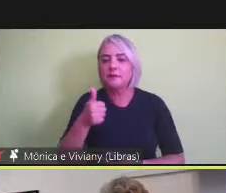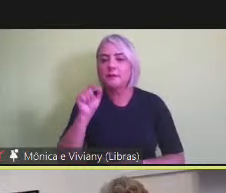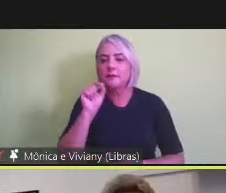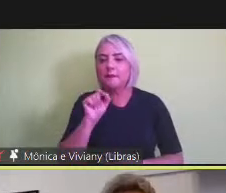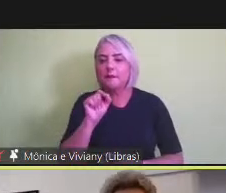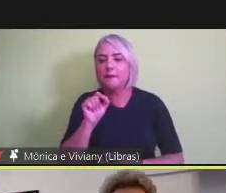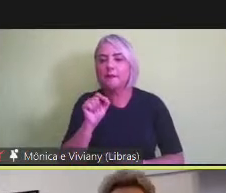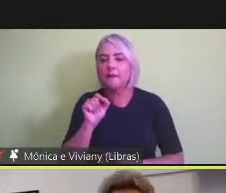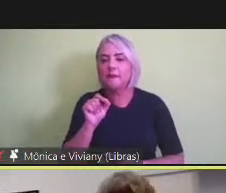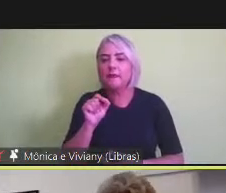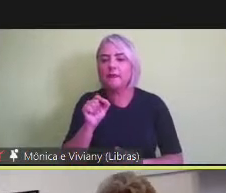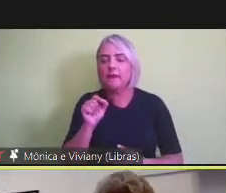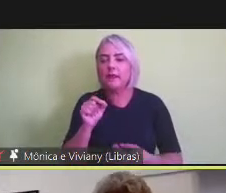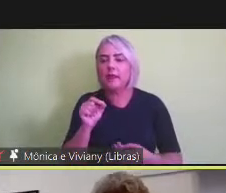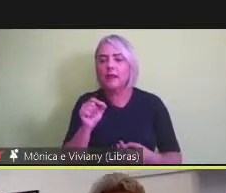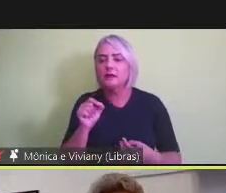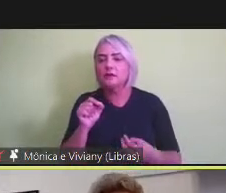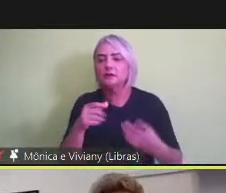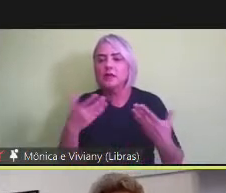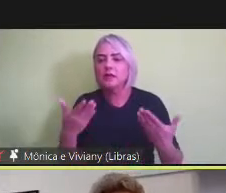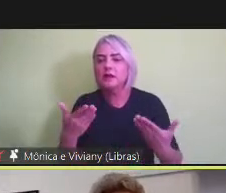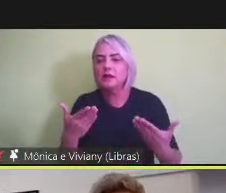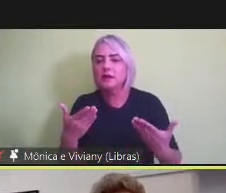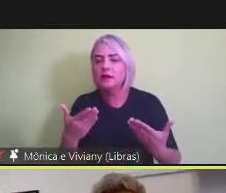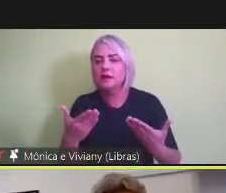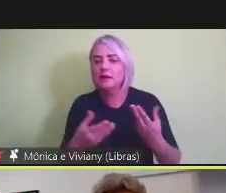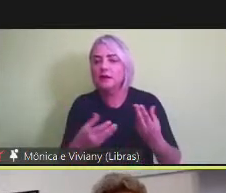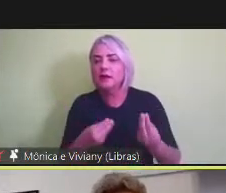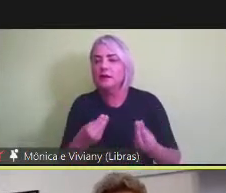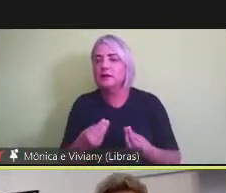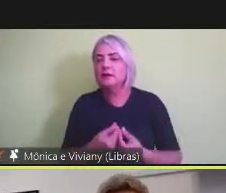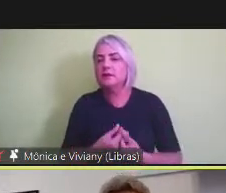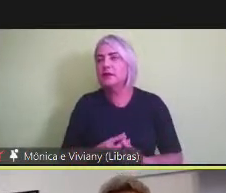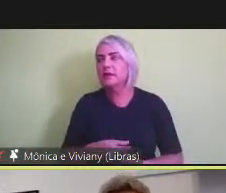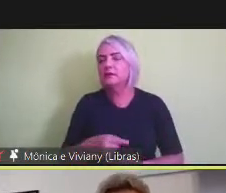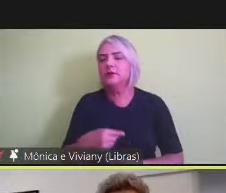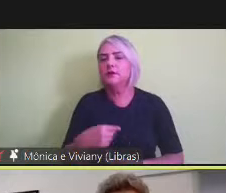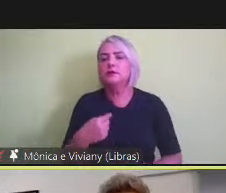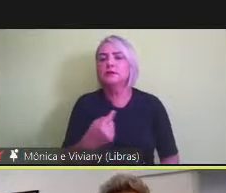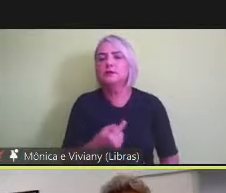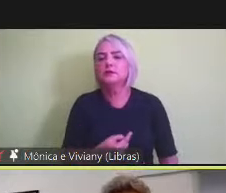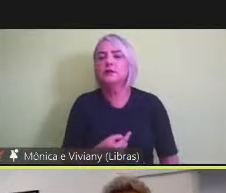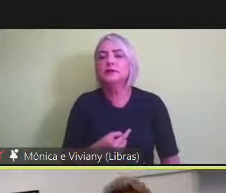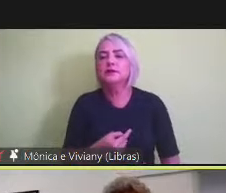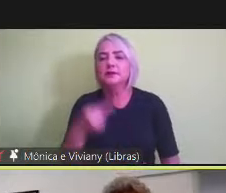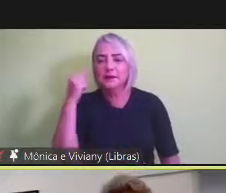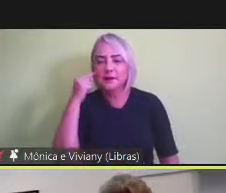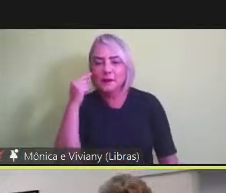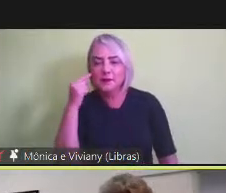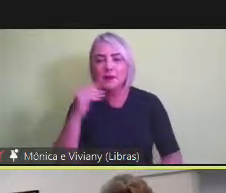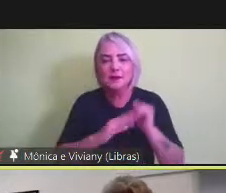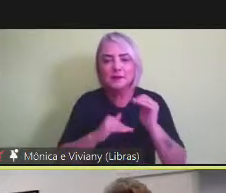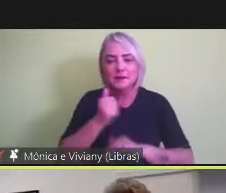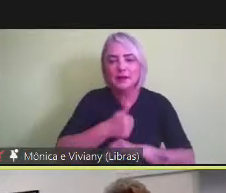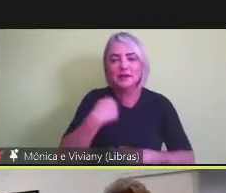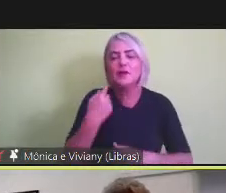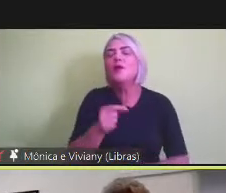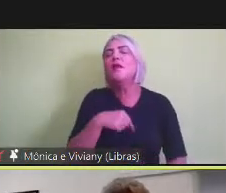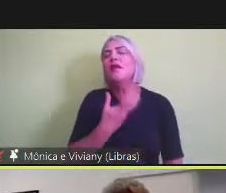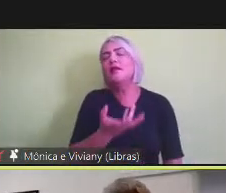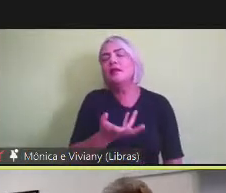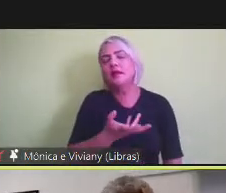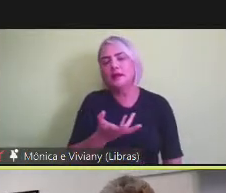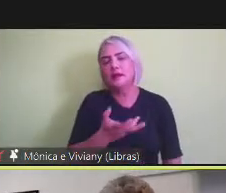And this theme is within this part of this place. So it's what the seminar is discussing. So when we think about